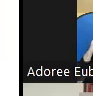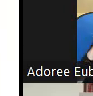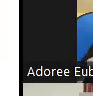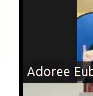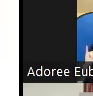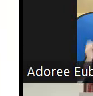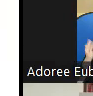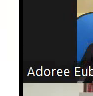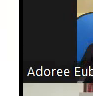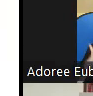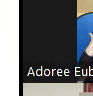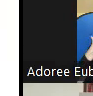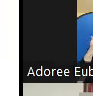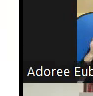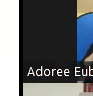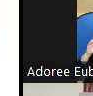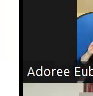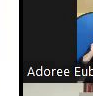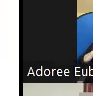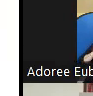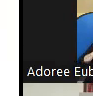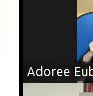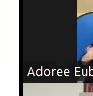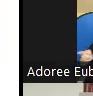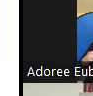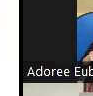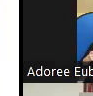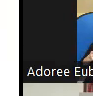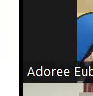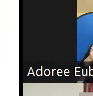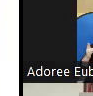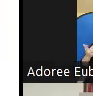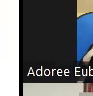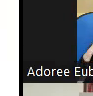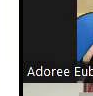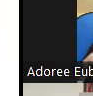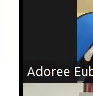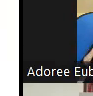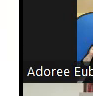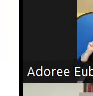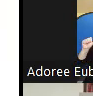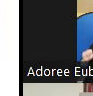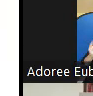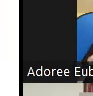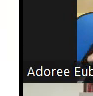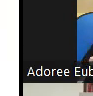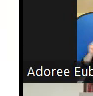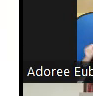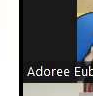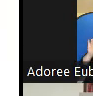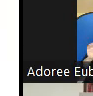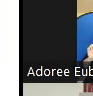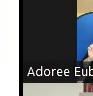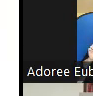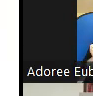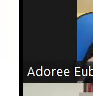pottery workshops that have been found are typically built in local, what I might call vernacular architectural styles. So they tend to be made according